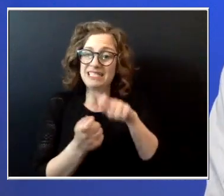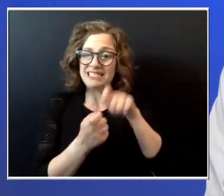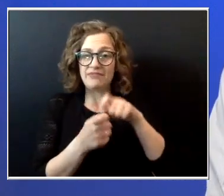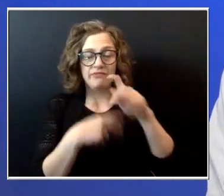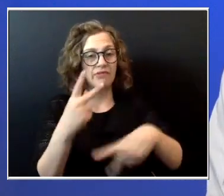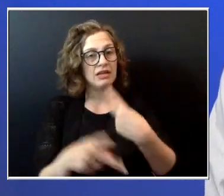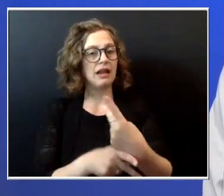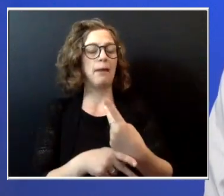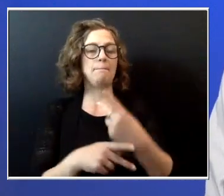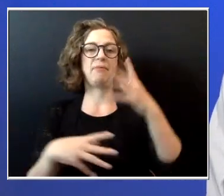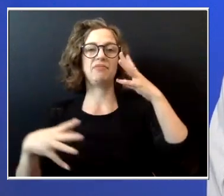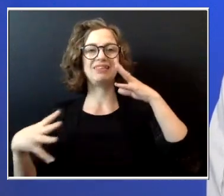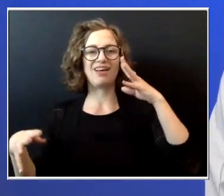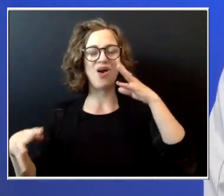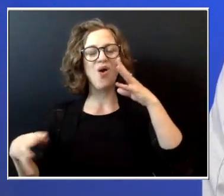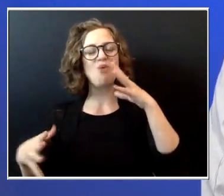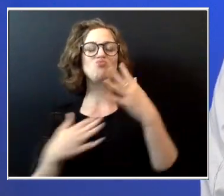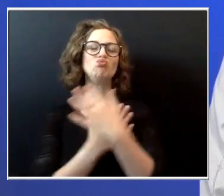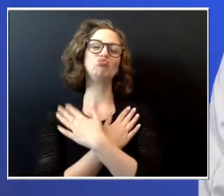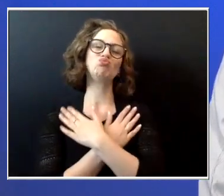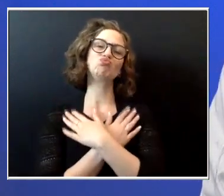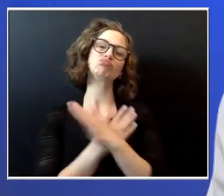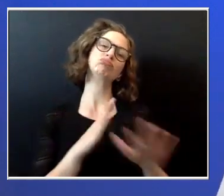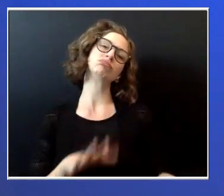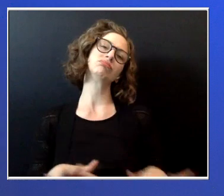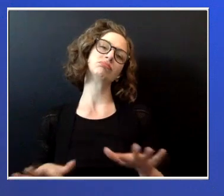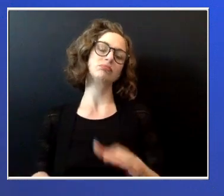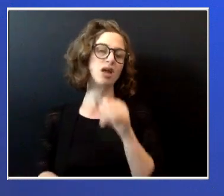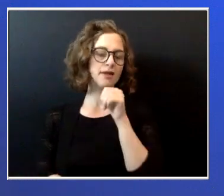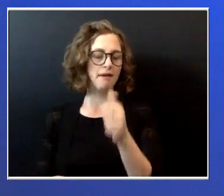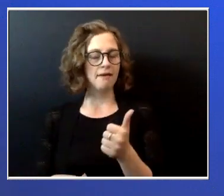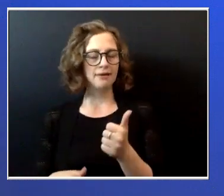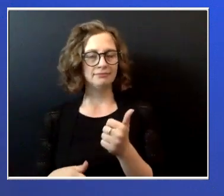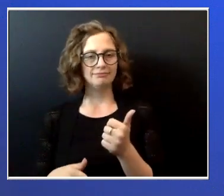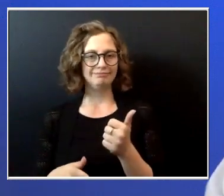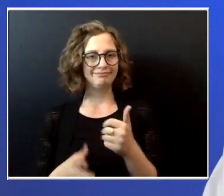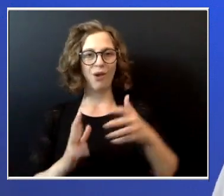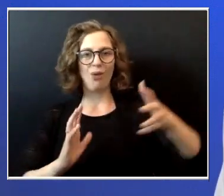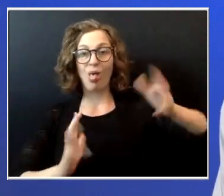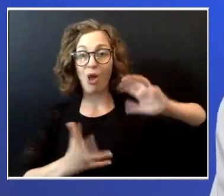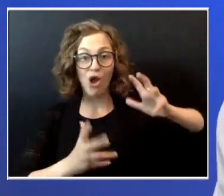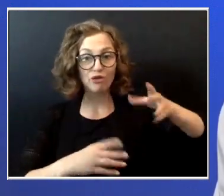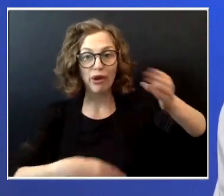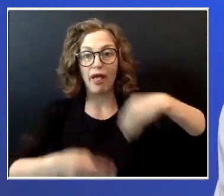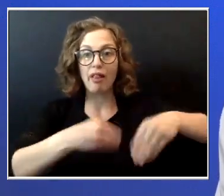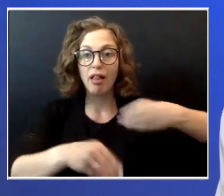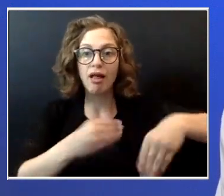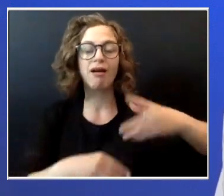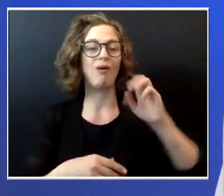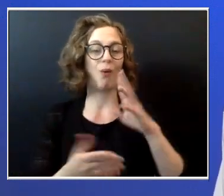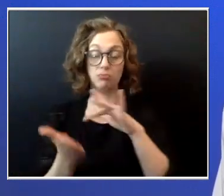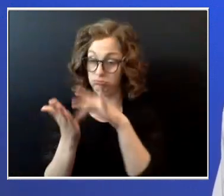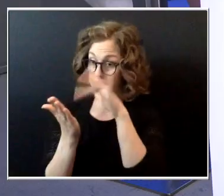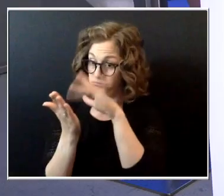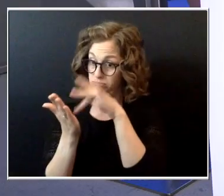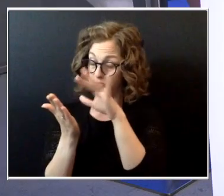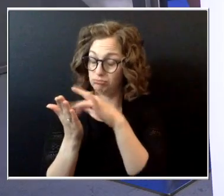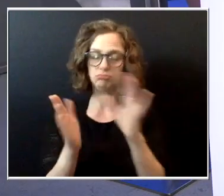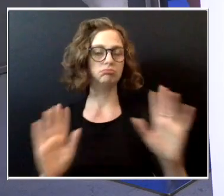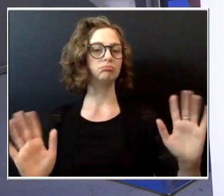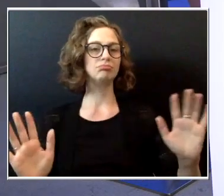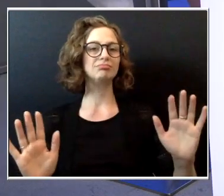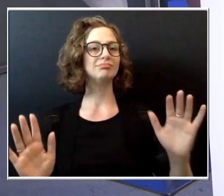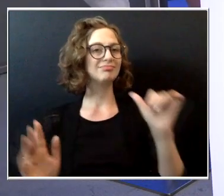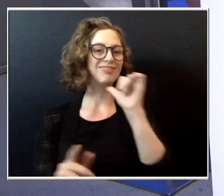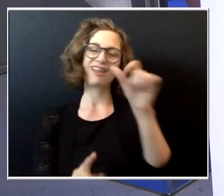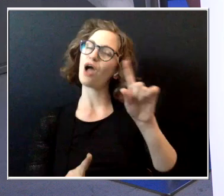activities, not, sitting in front of a pile of laundry or working on their computer, scrolling. Right, and not at a Chiefs game. Not